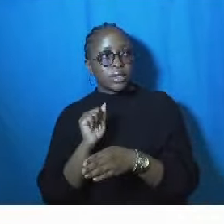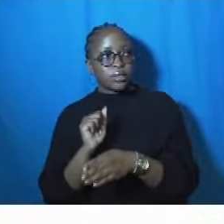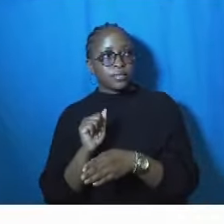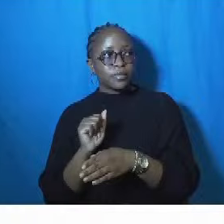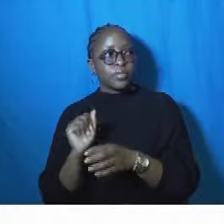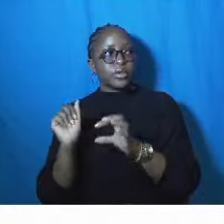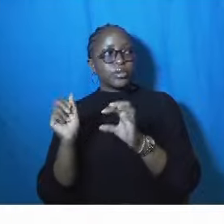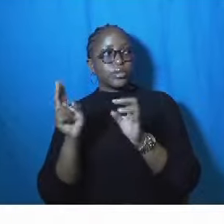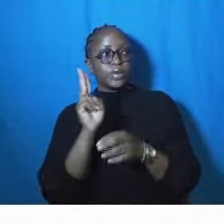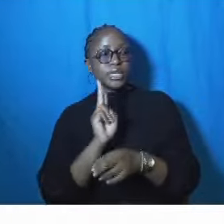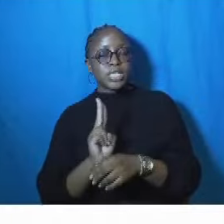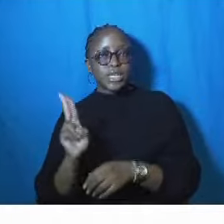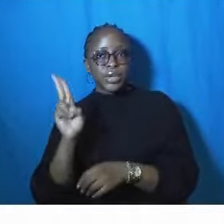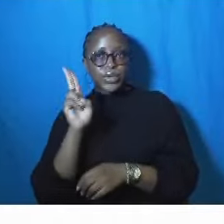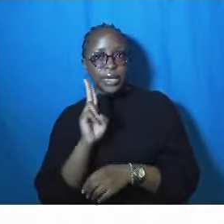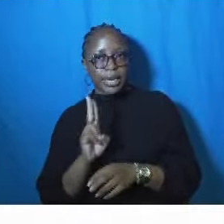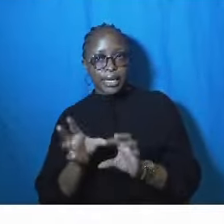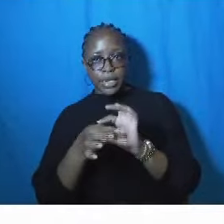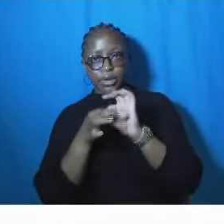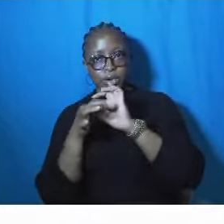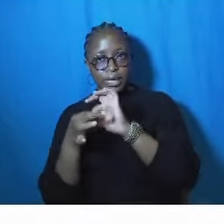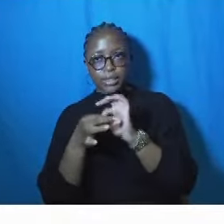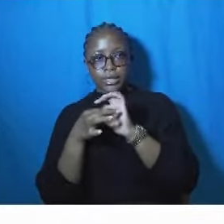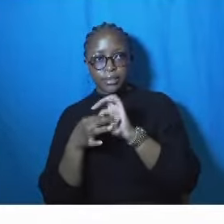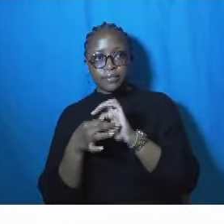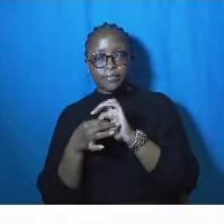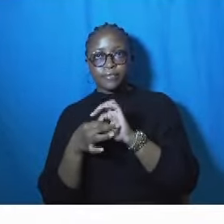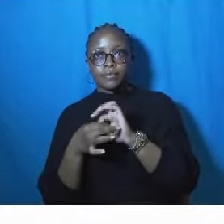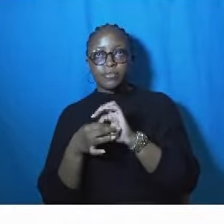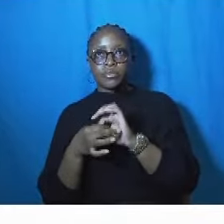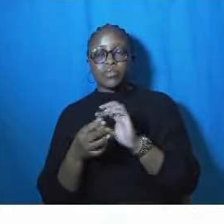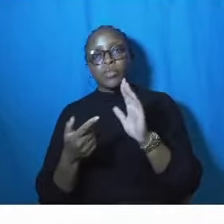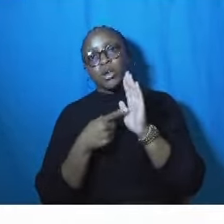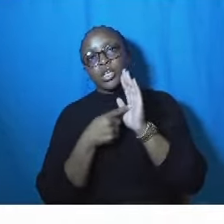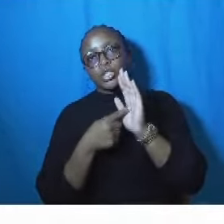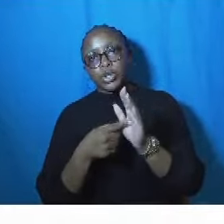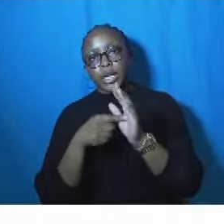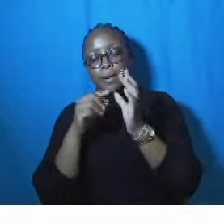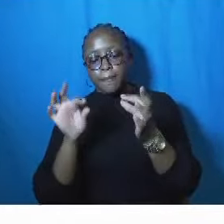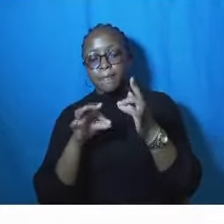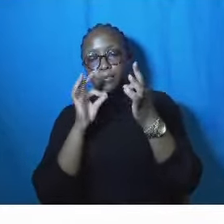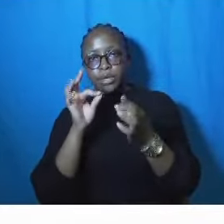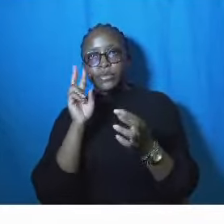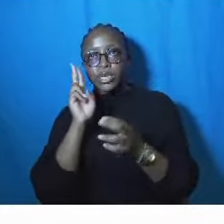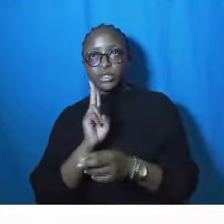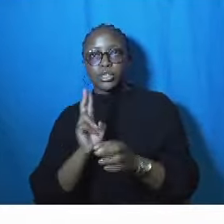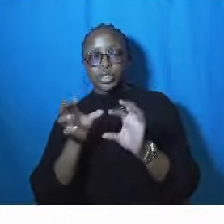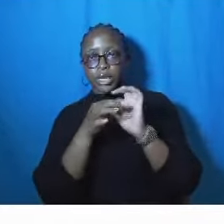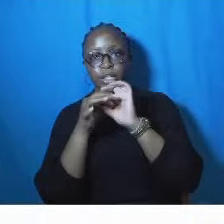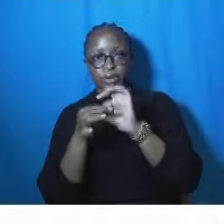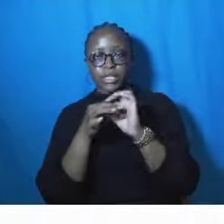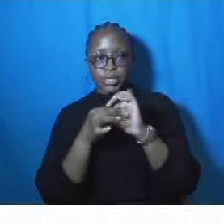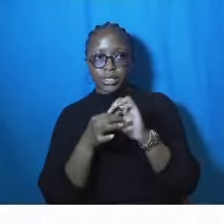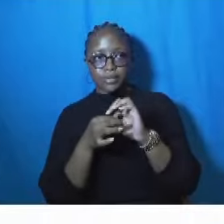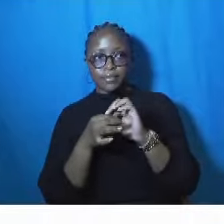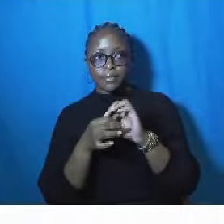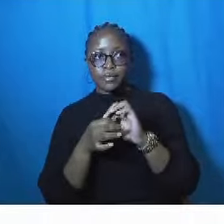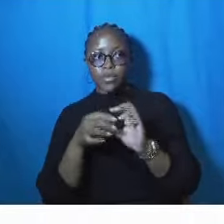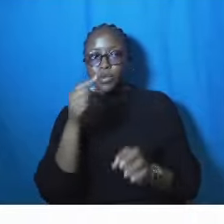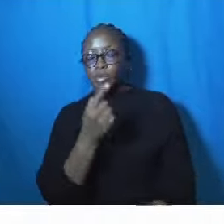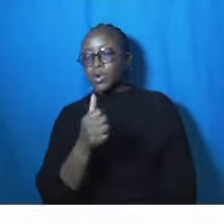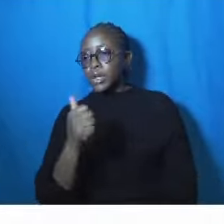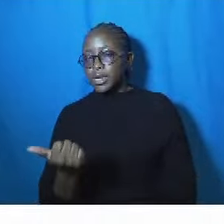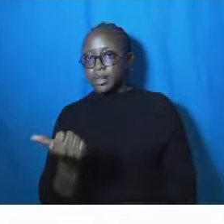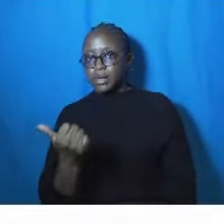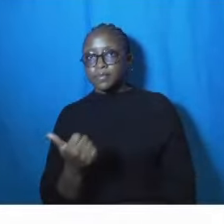Christ through faith and trust in him, showing perfect unity among each other. Not conformity